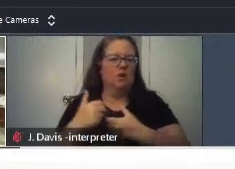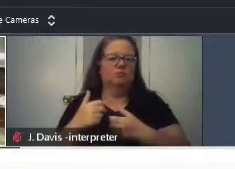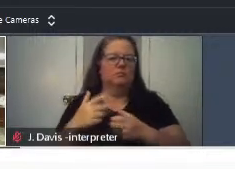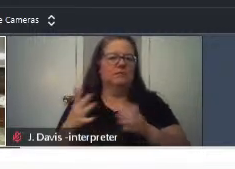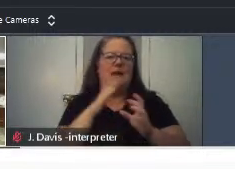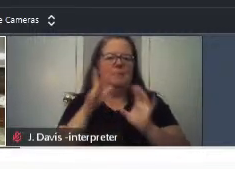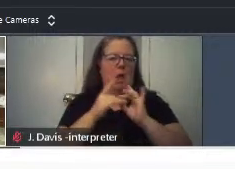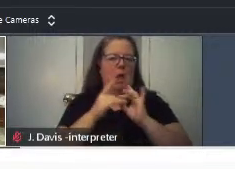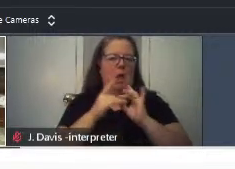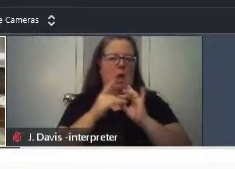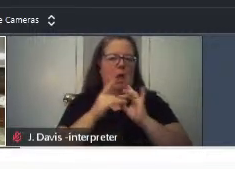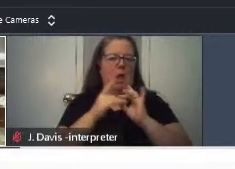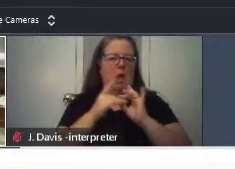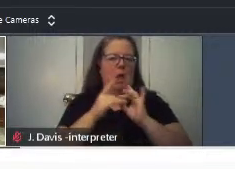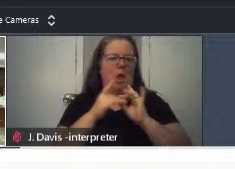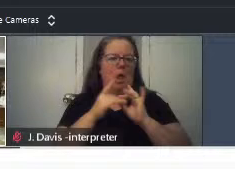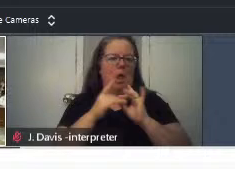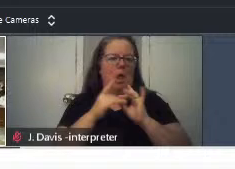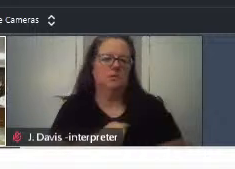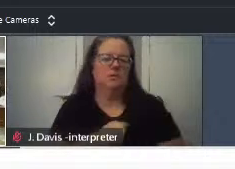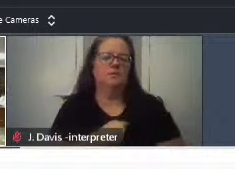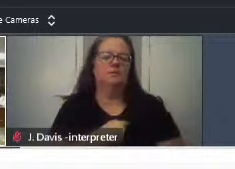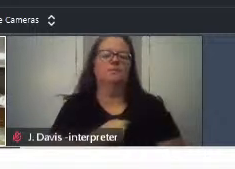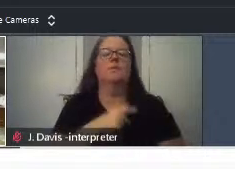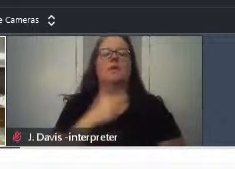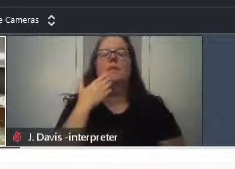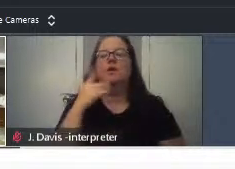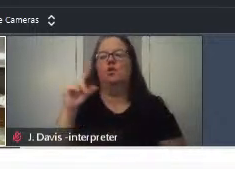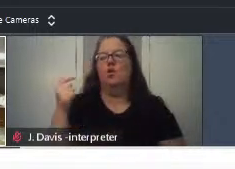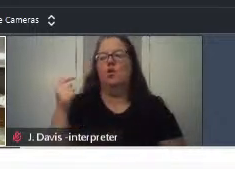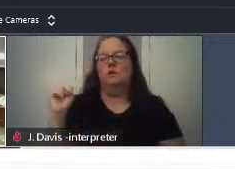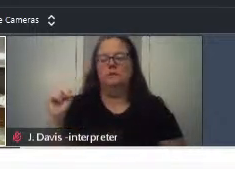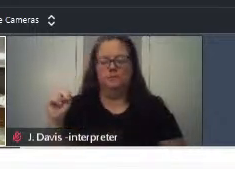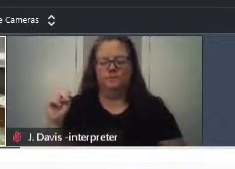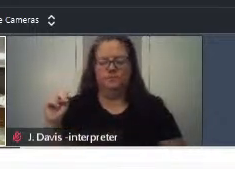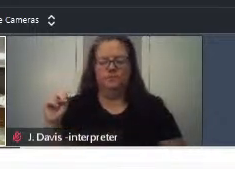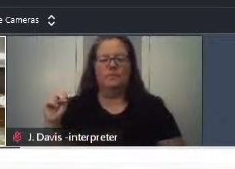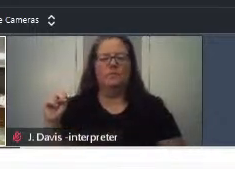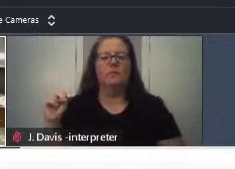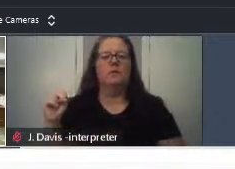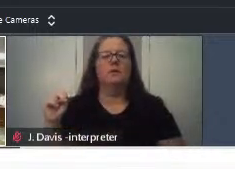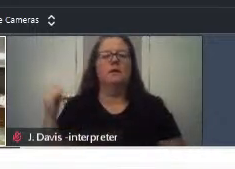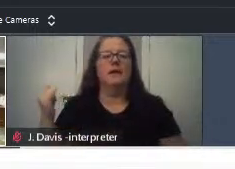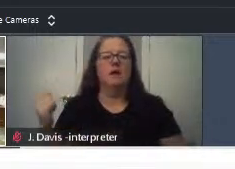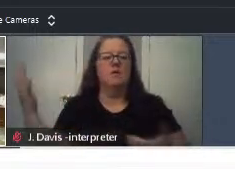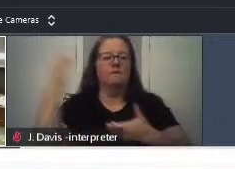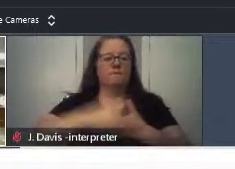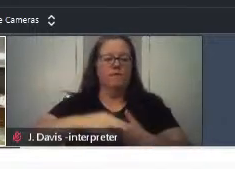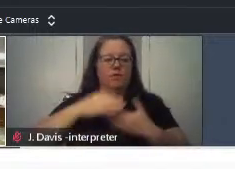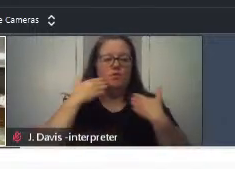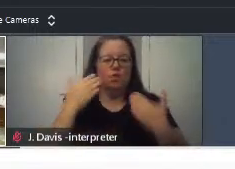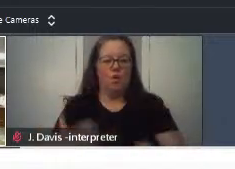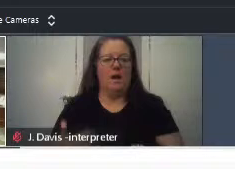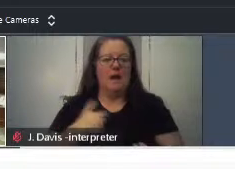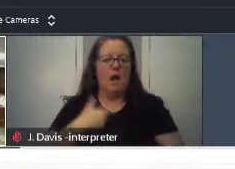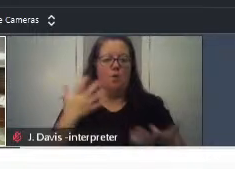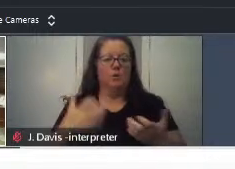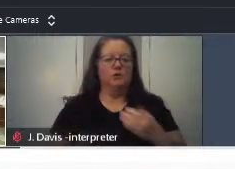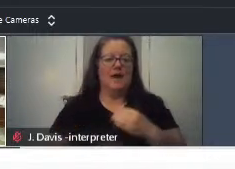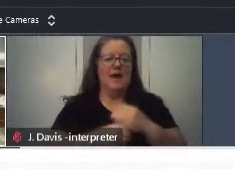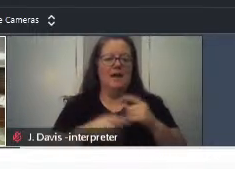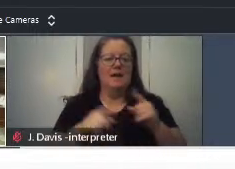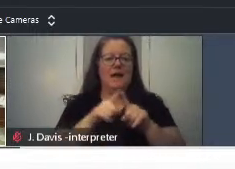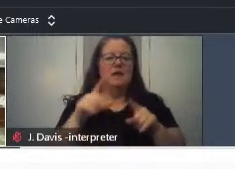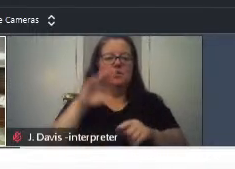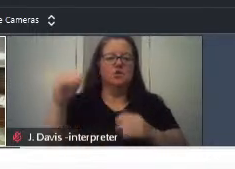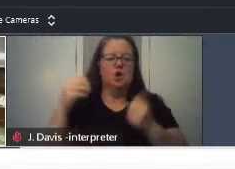Councilwoman Logan. With that, we're gonna take a vote on this item, and I would like to be added as a co-sponsor